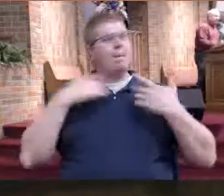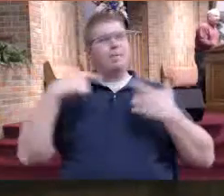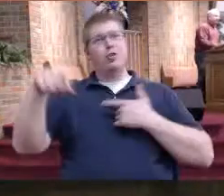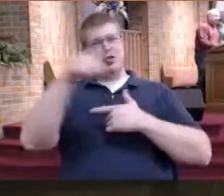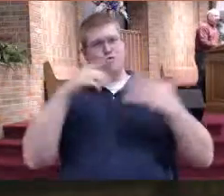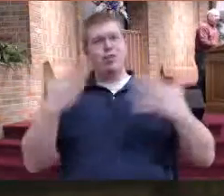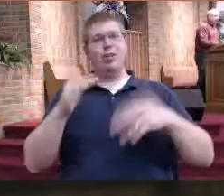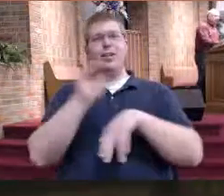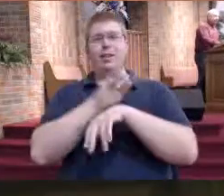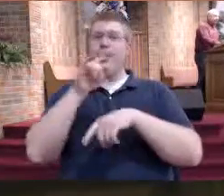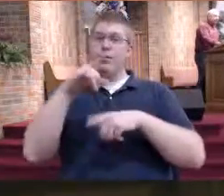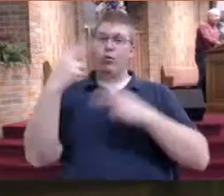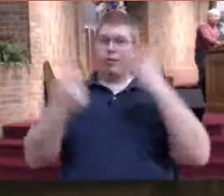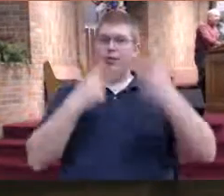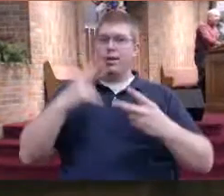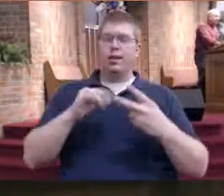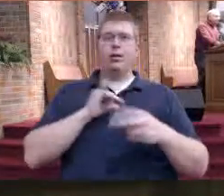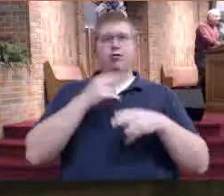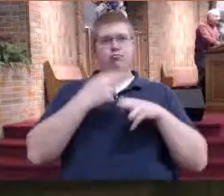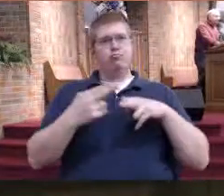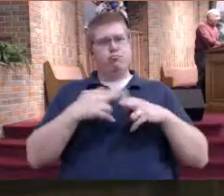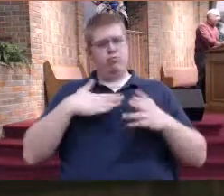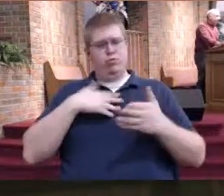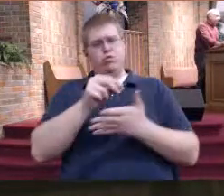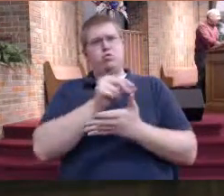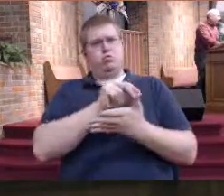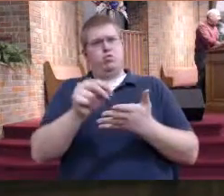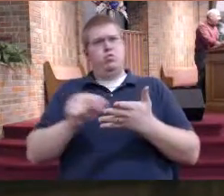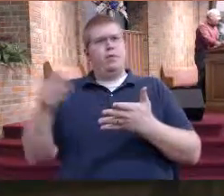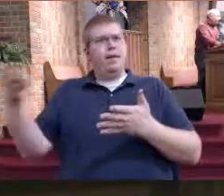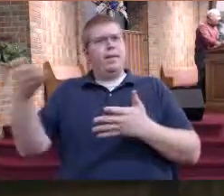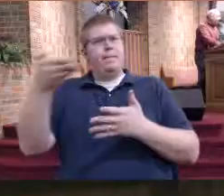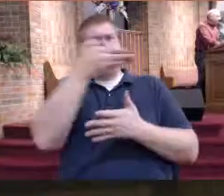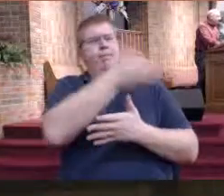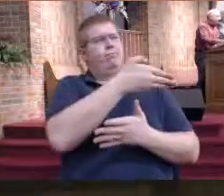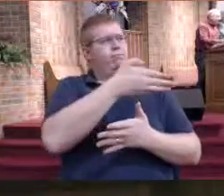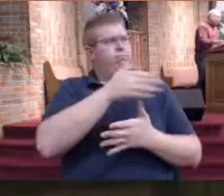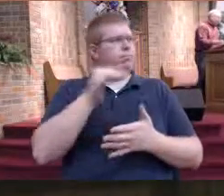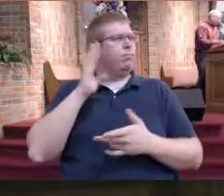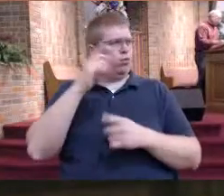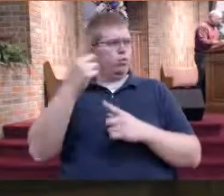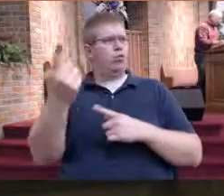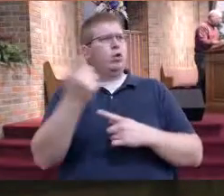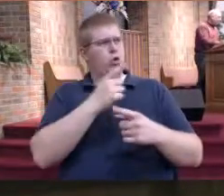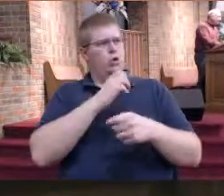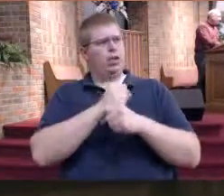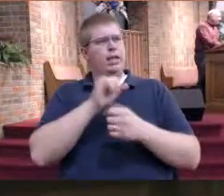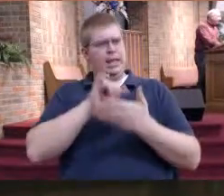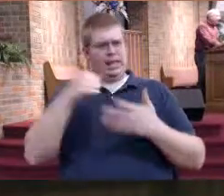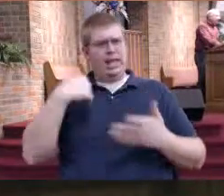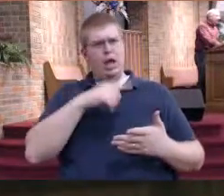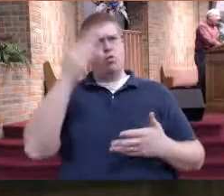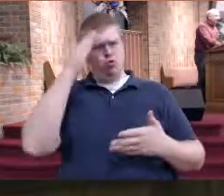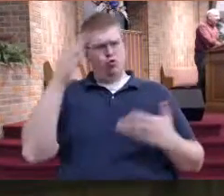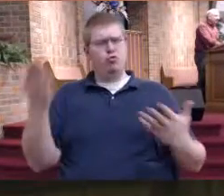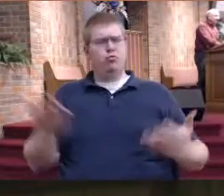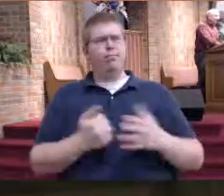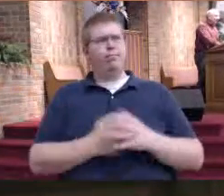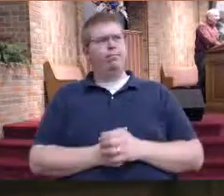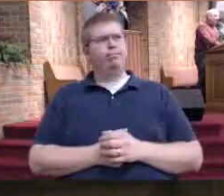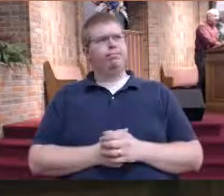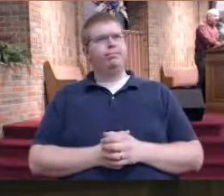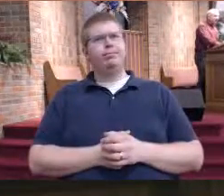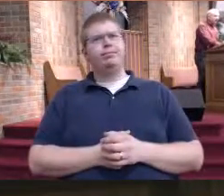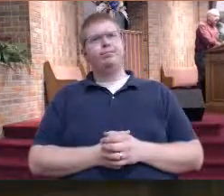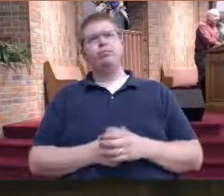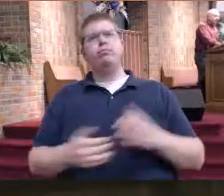just a moment to fill out one of the blue visitor's cards. Pass those towards the center aisle. We'll have the ushers come around in just a second to pick those up. We'll be meeting again Sunday morning